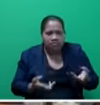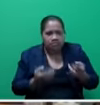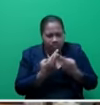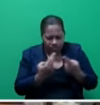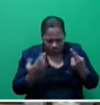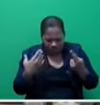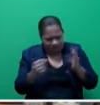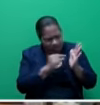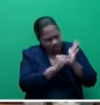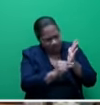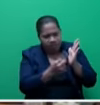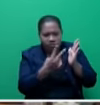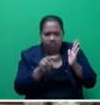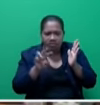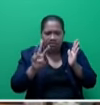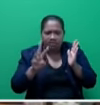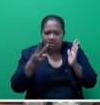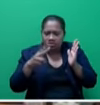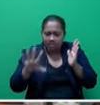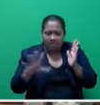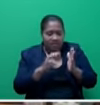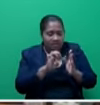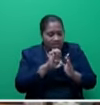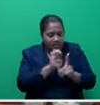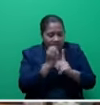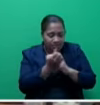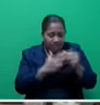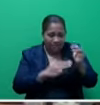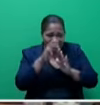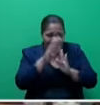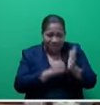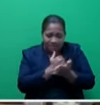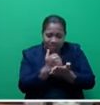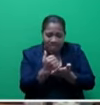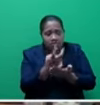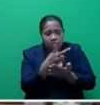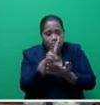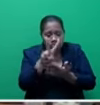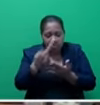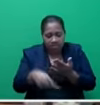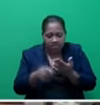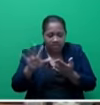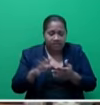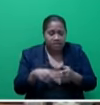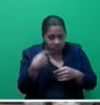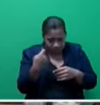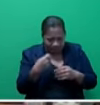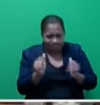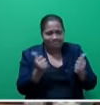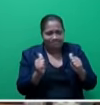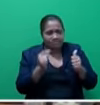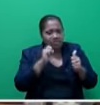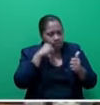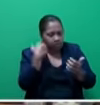23 and 25 of the Environment Management Act 2005. The state of the environment is near completion and will be